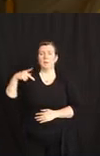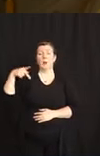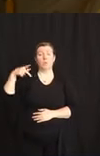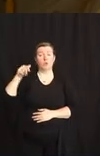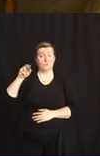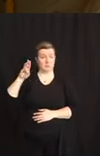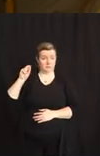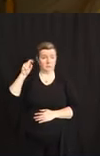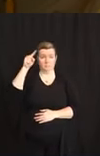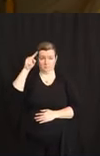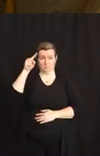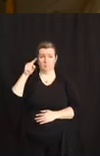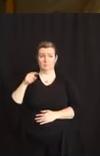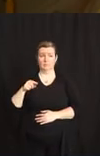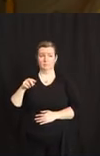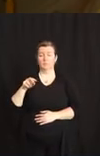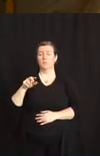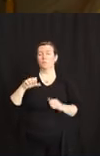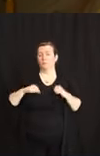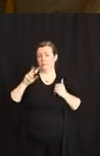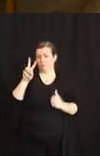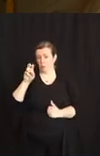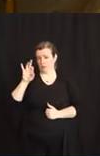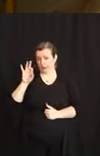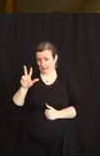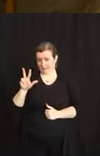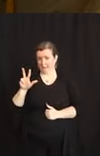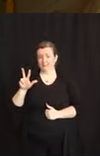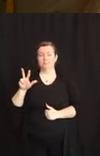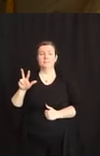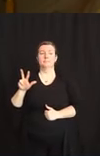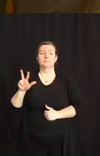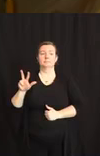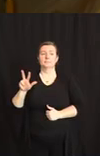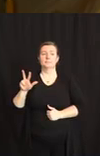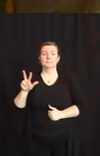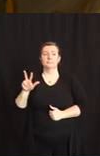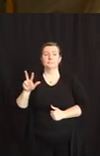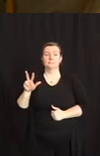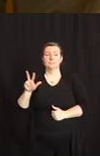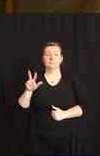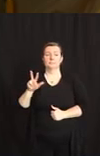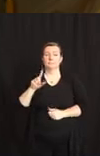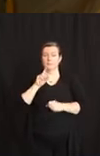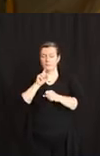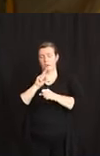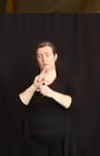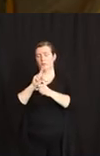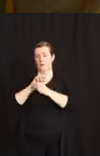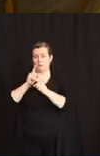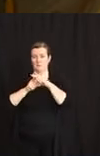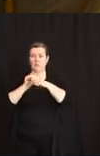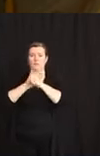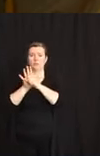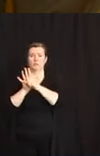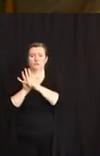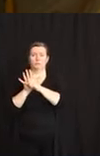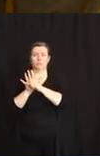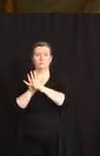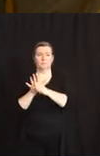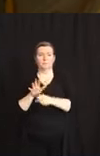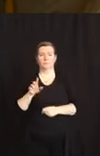today's census, and confirmed positive COVID residents are